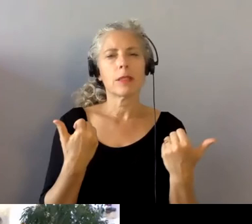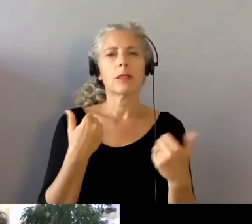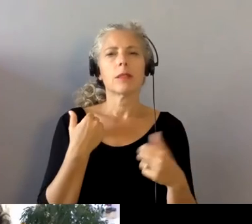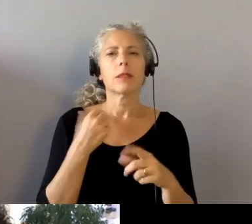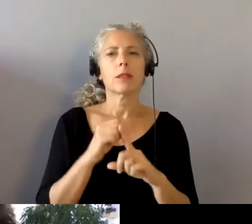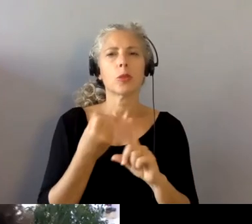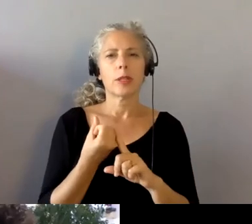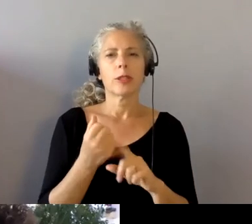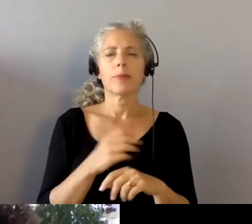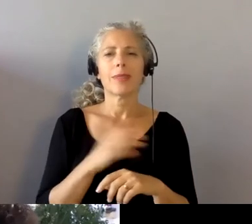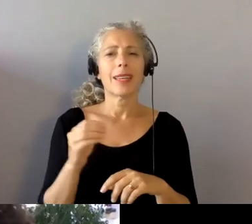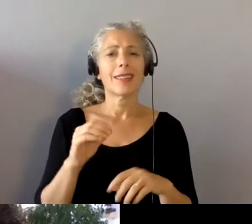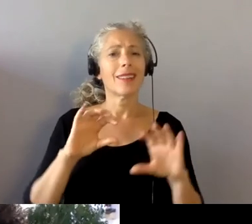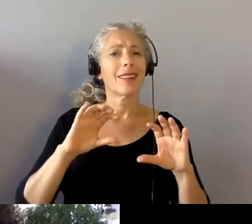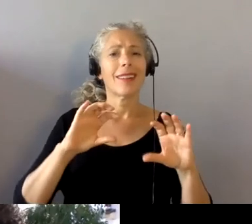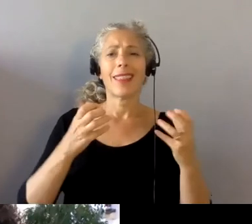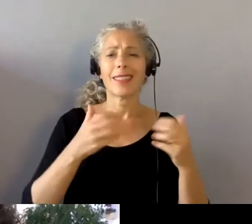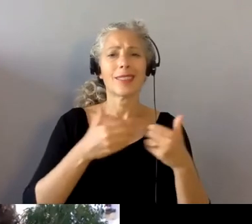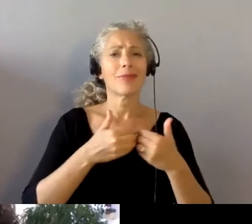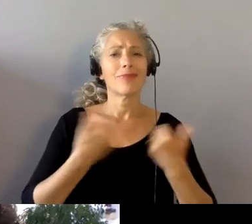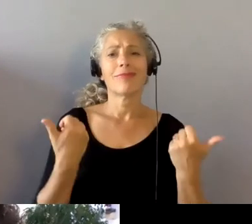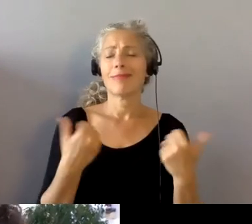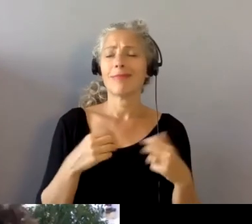and racialized and classist situation